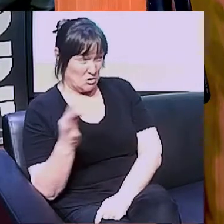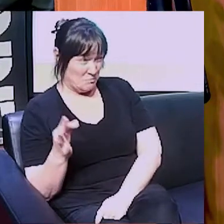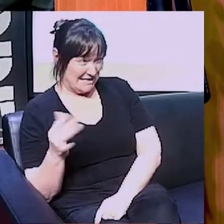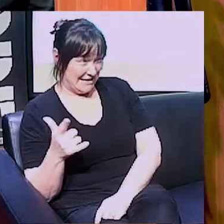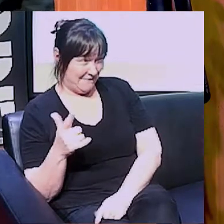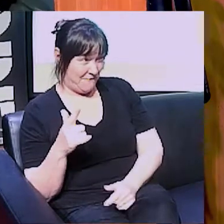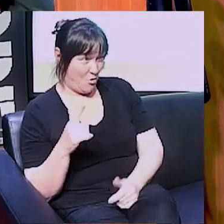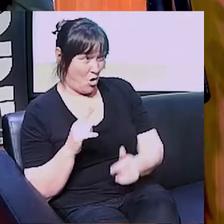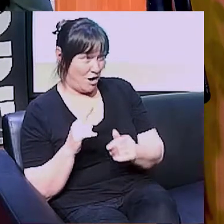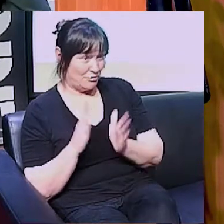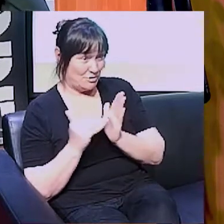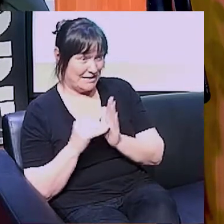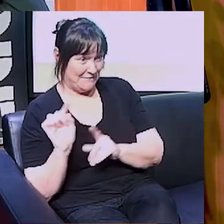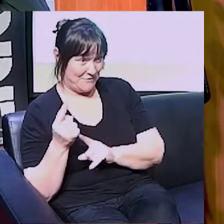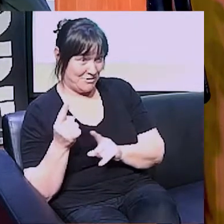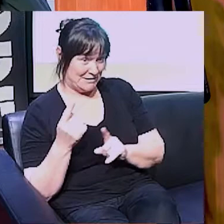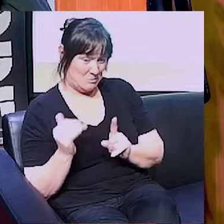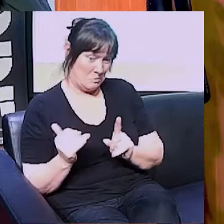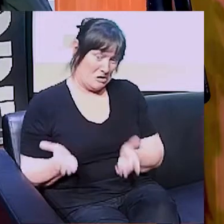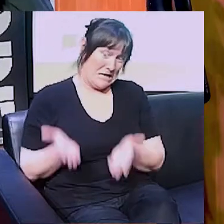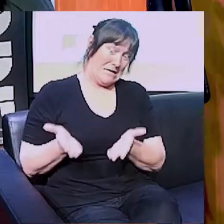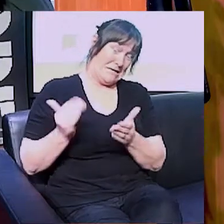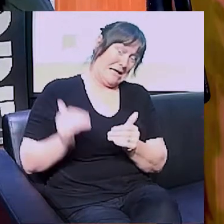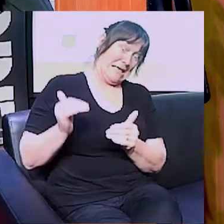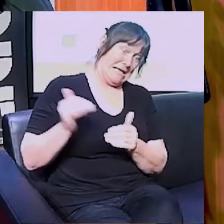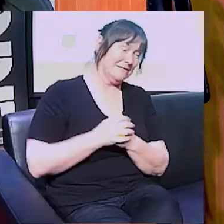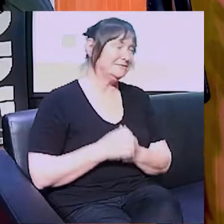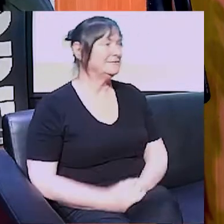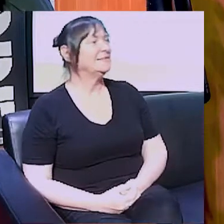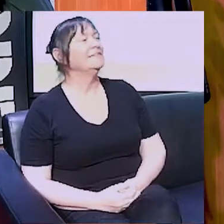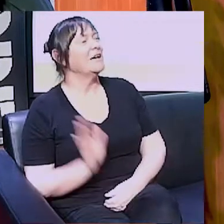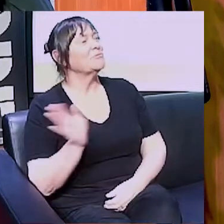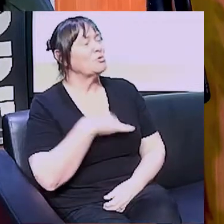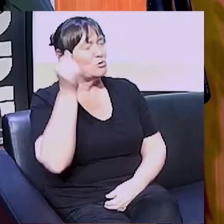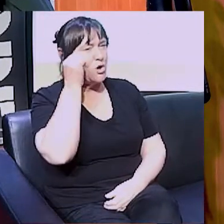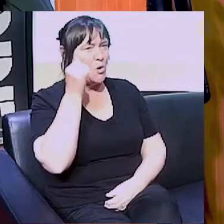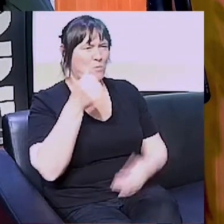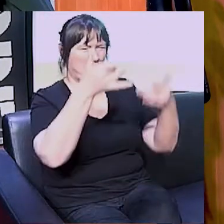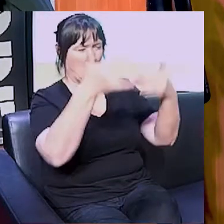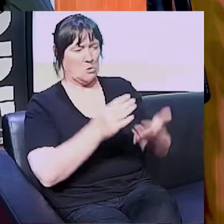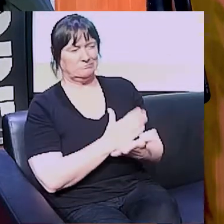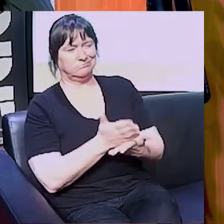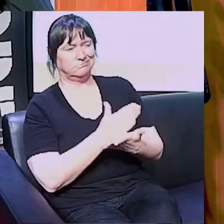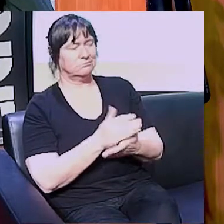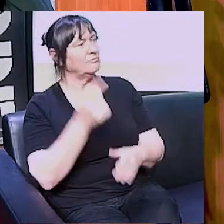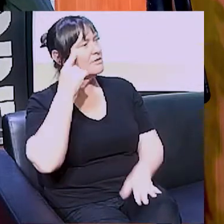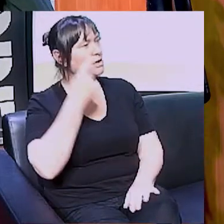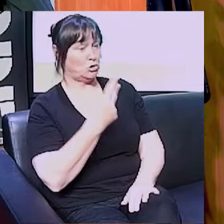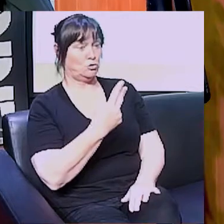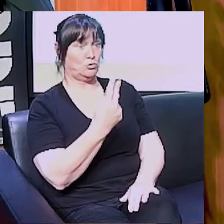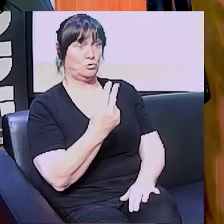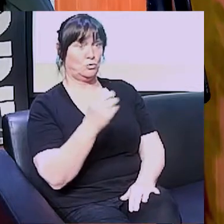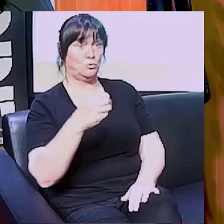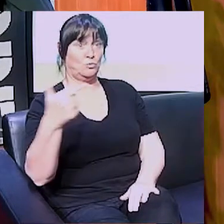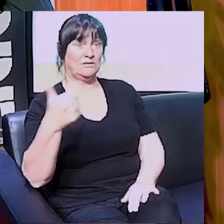As I'm sure you well know, and I'm sure everybody will know, we're always wary of polls, mainly because in 2017, the